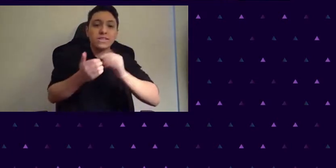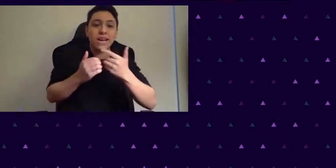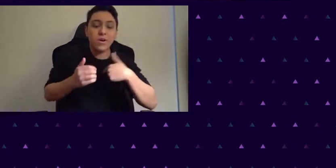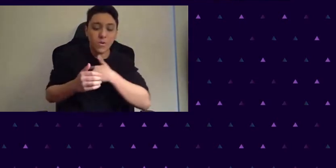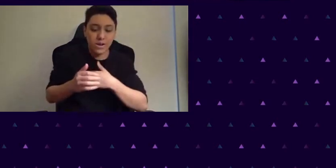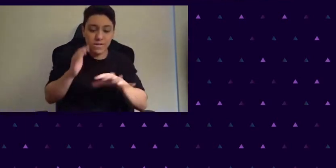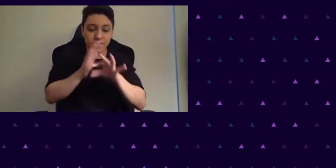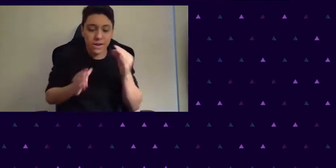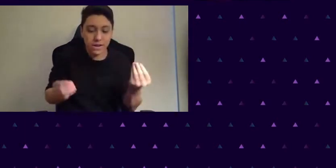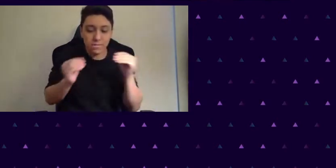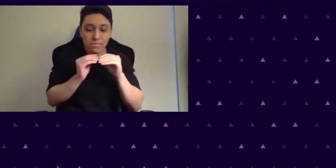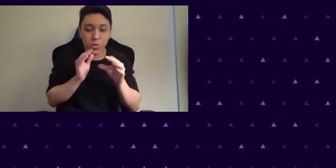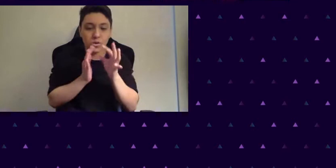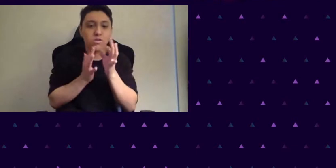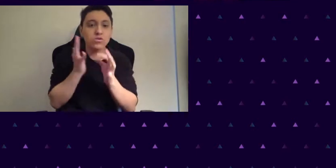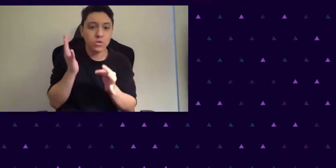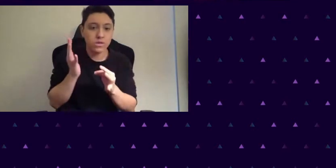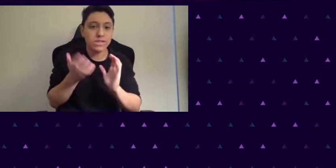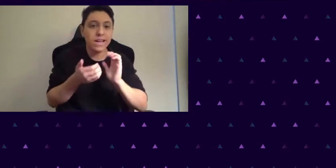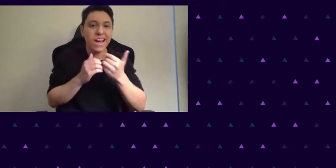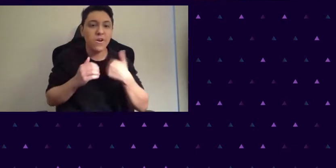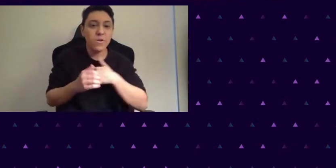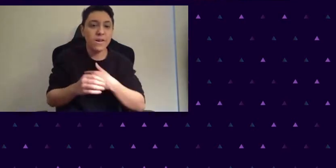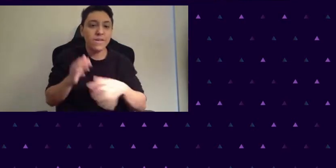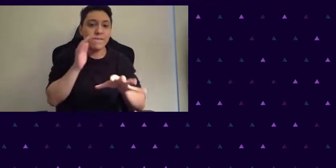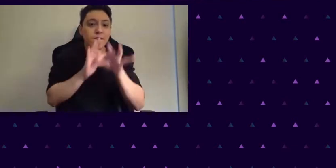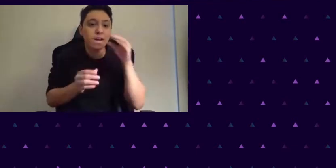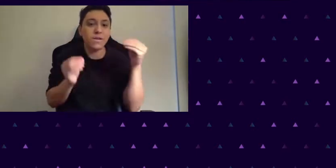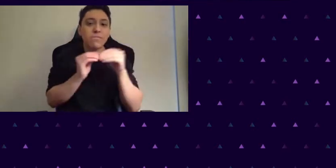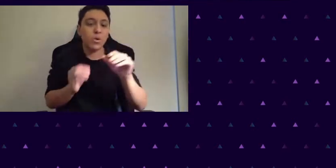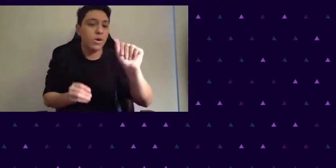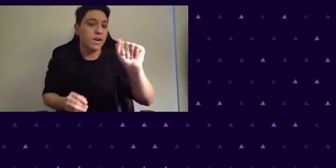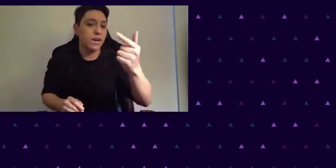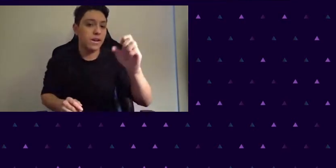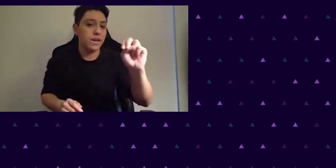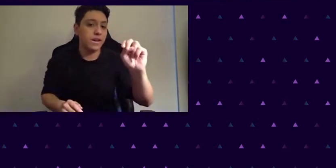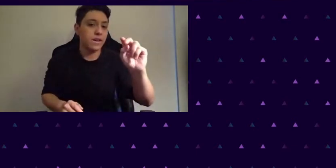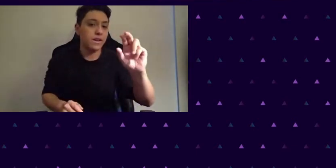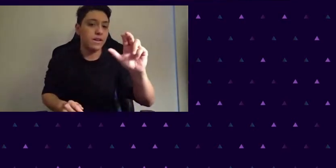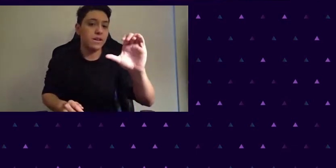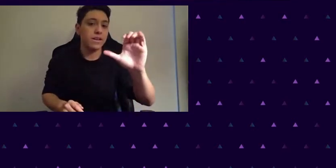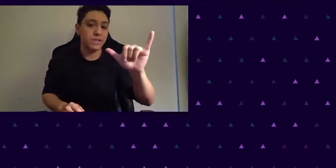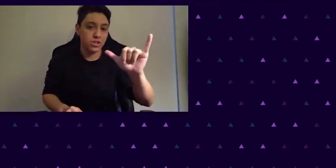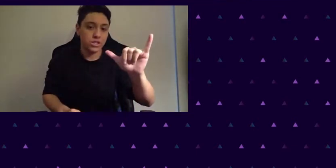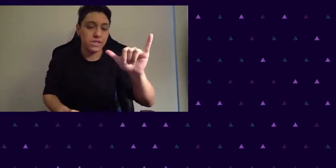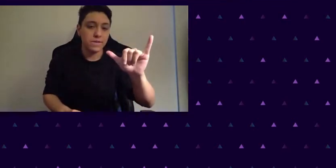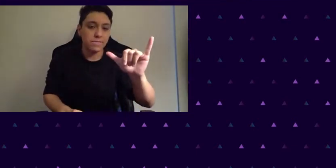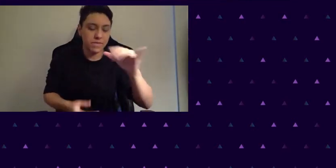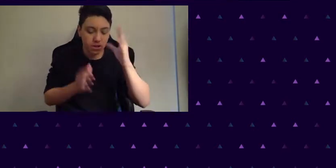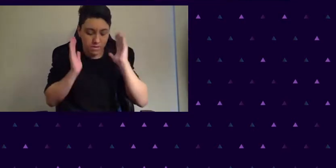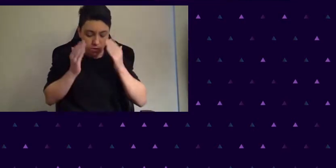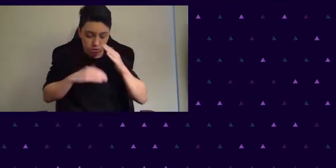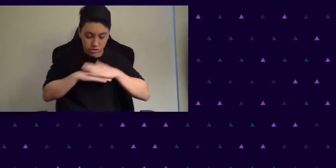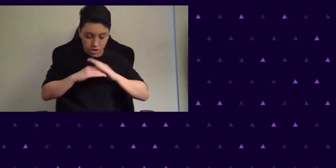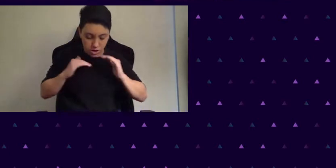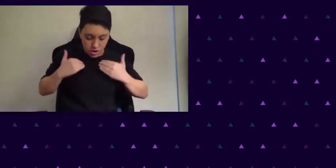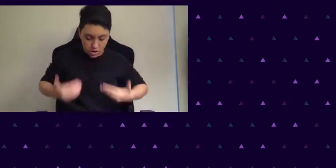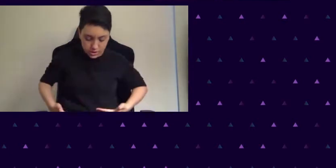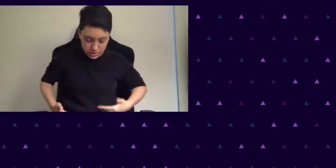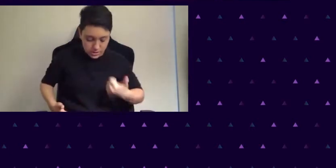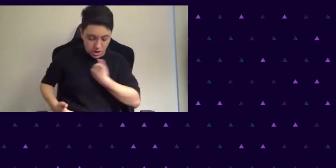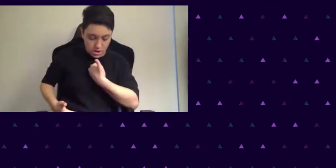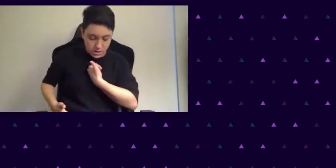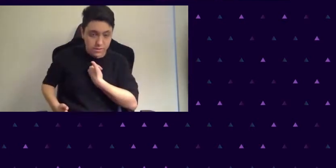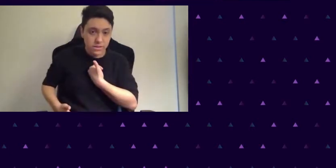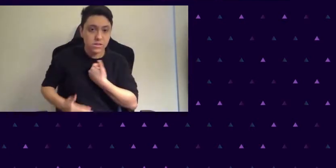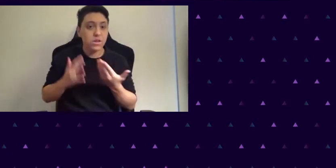we find more agency is by coming back to ourselves and coming back to each other in this moment. And it's really through the body that